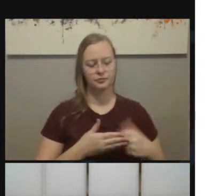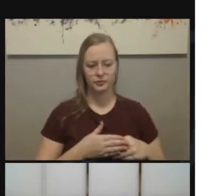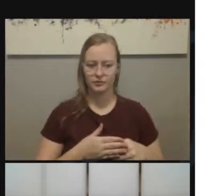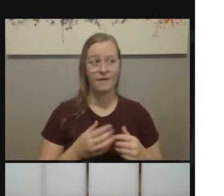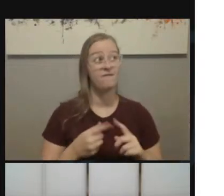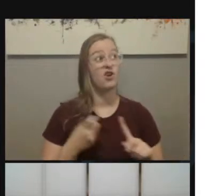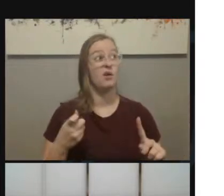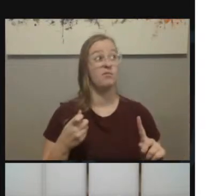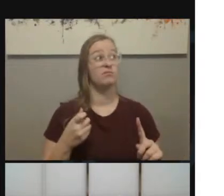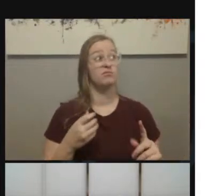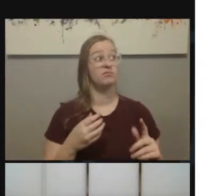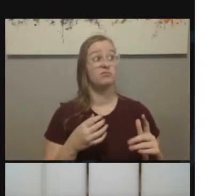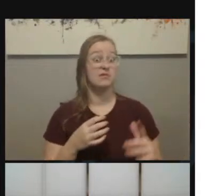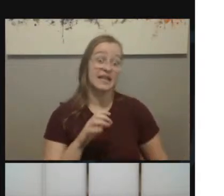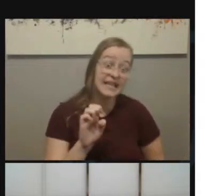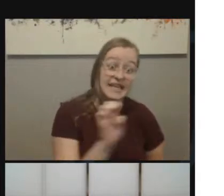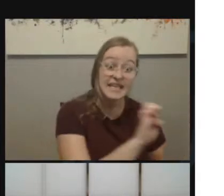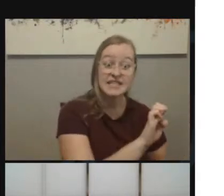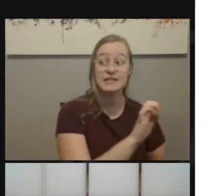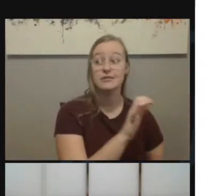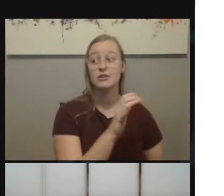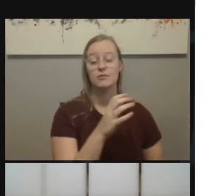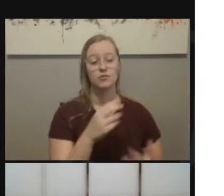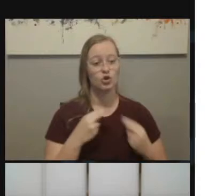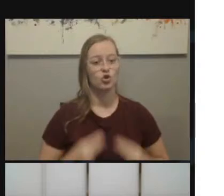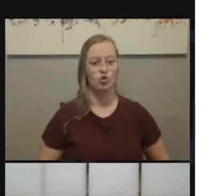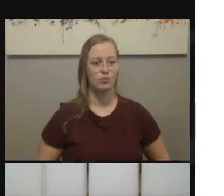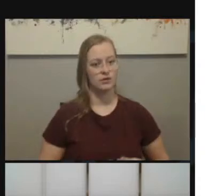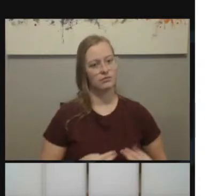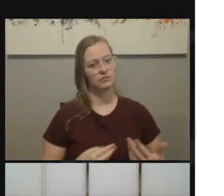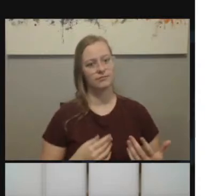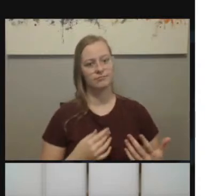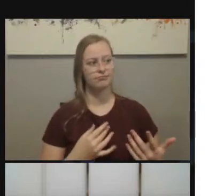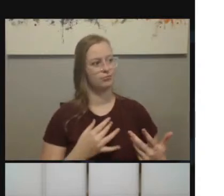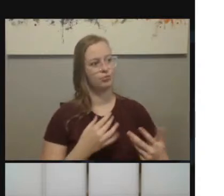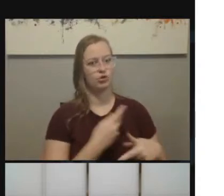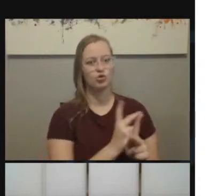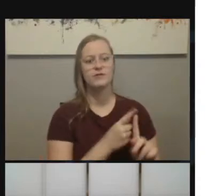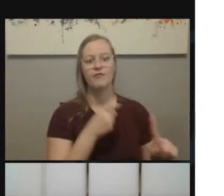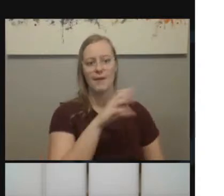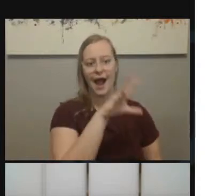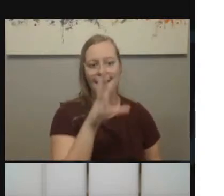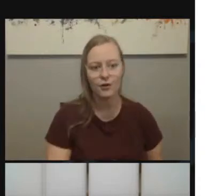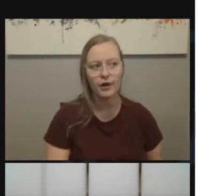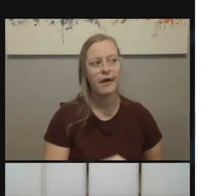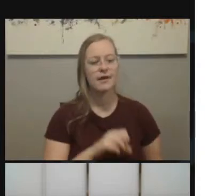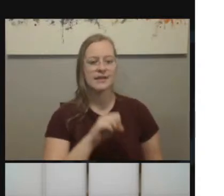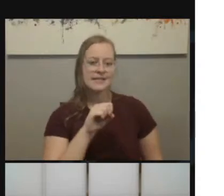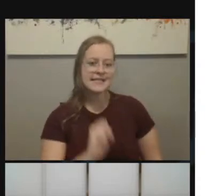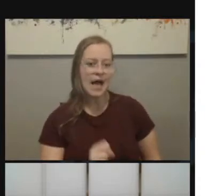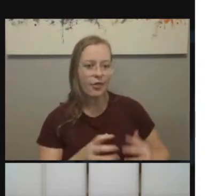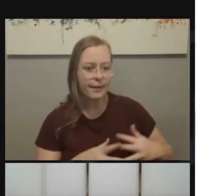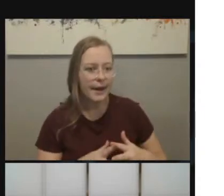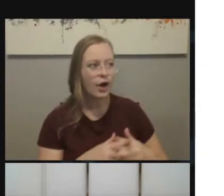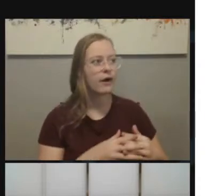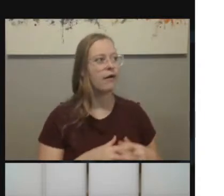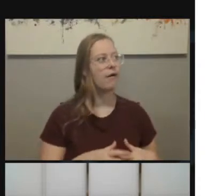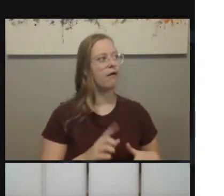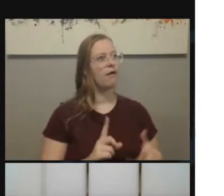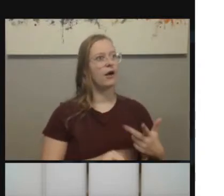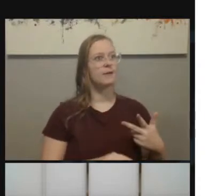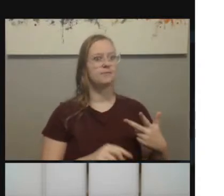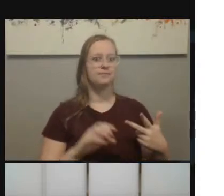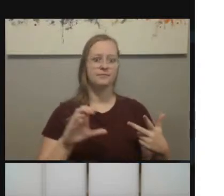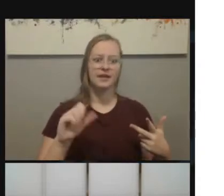Far East, the human beings that produced it, from Africa, from South America, from the